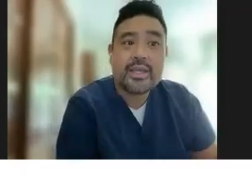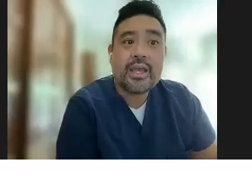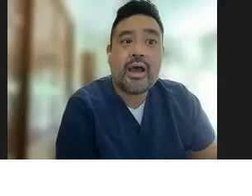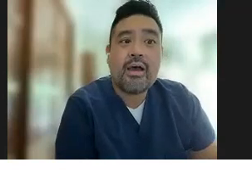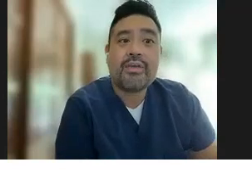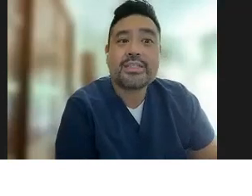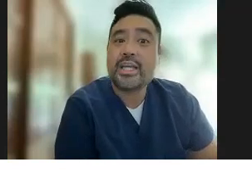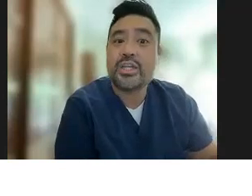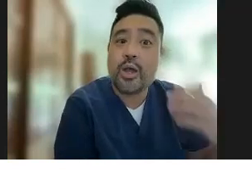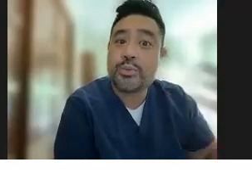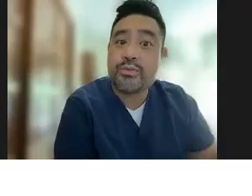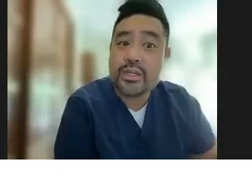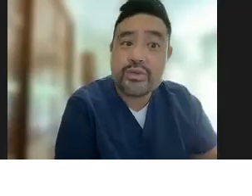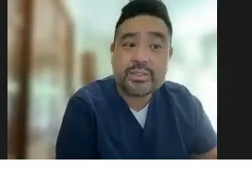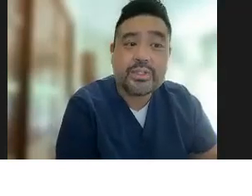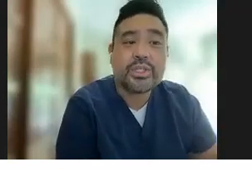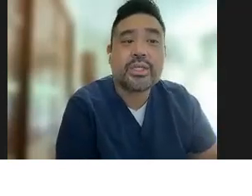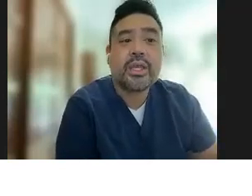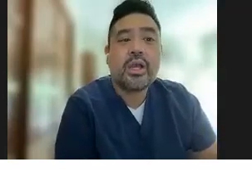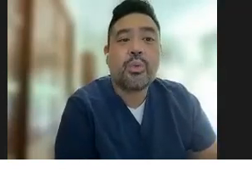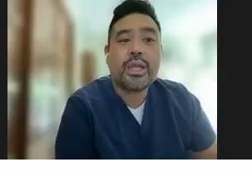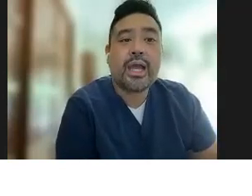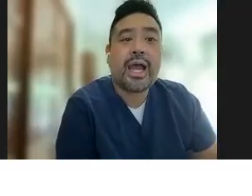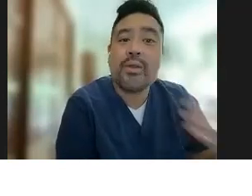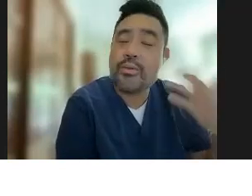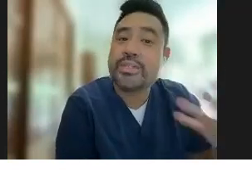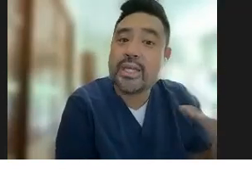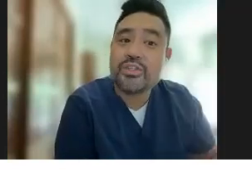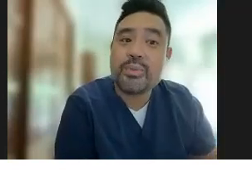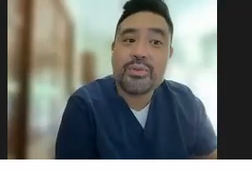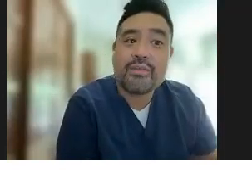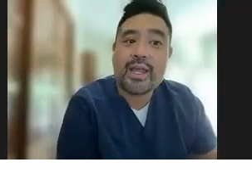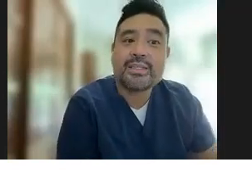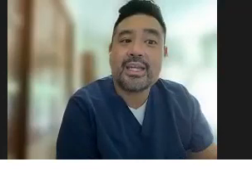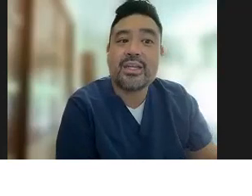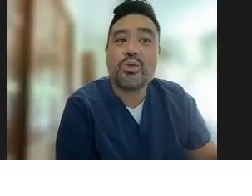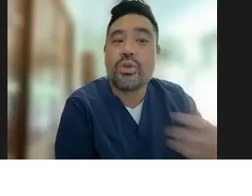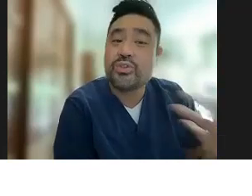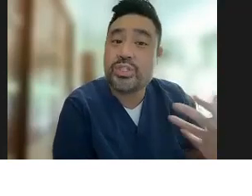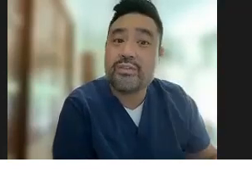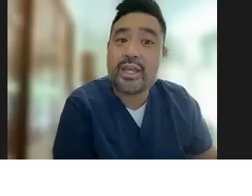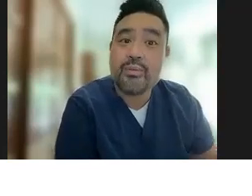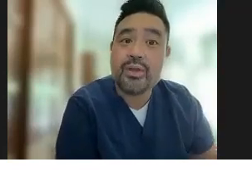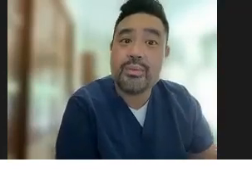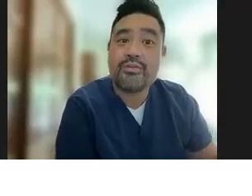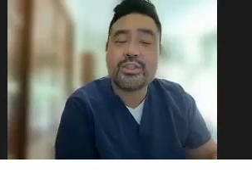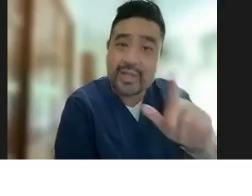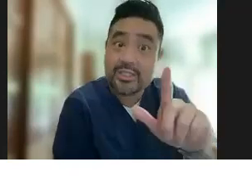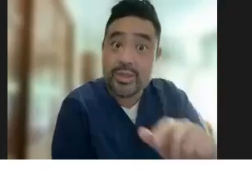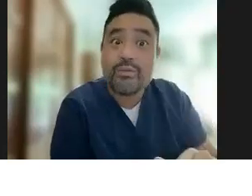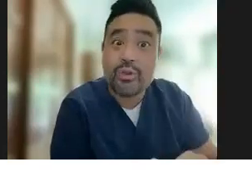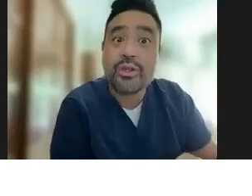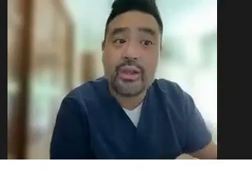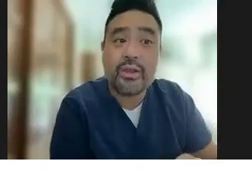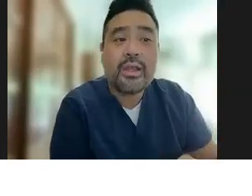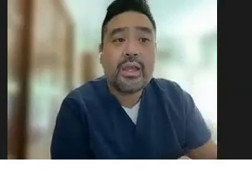deaths. Vaccination helps prevent transmission. We need a higher percentage of people to get vaccinated in order to achieve that community benefit. So that's